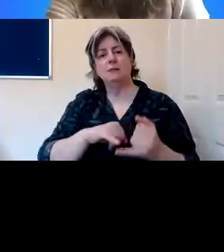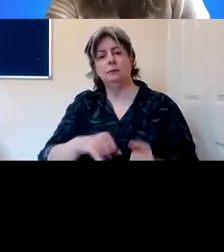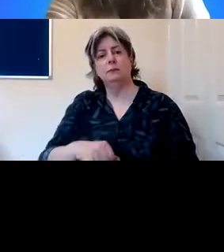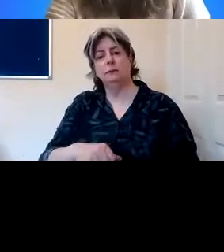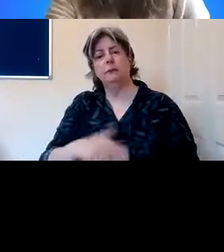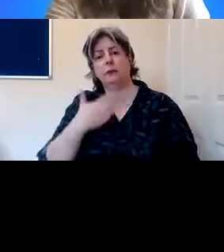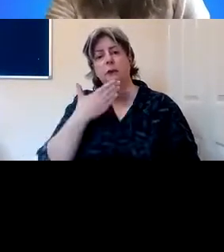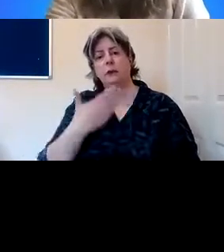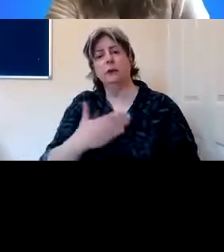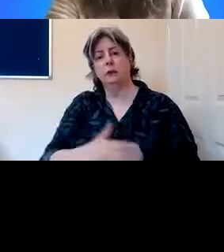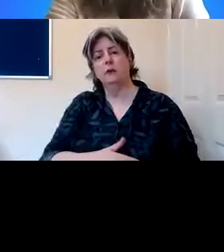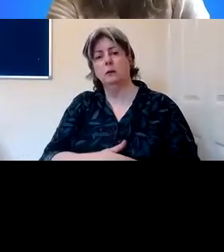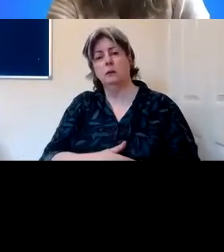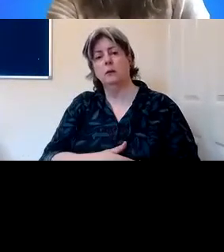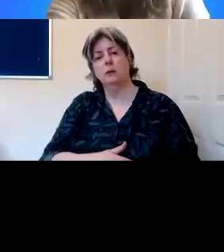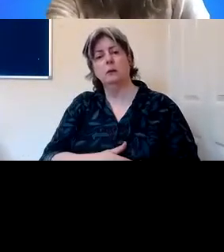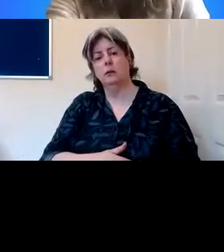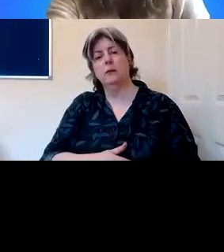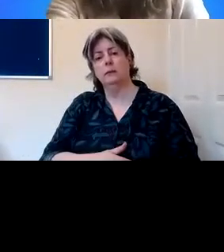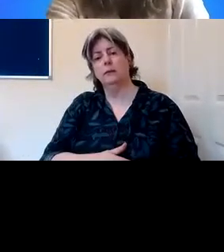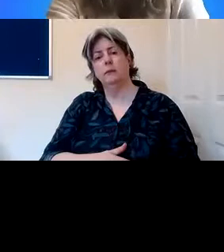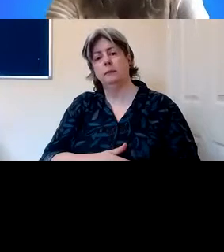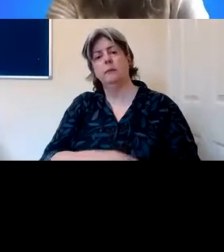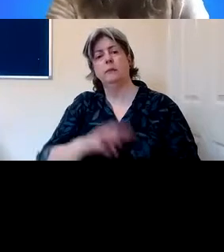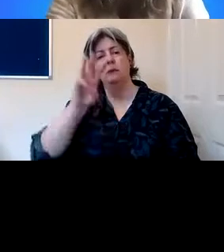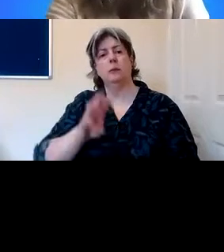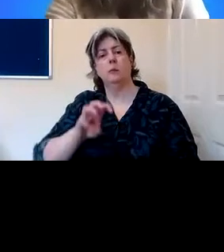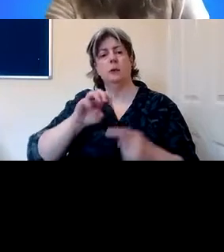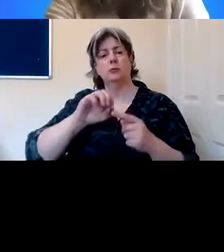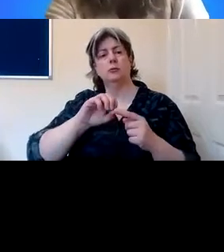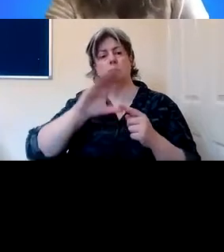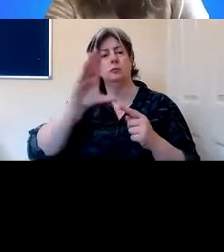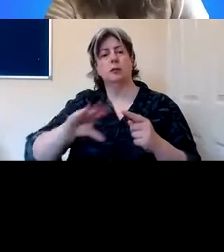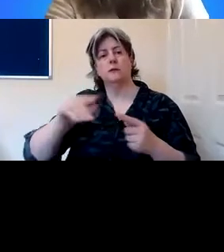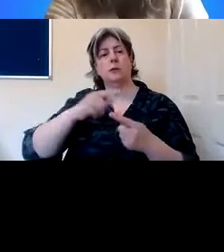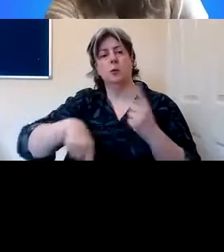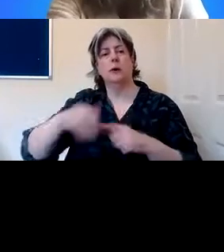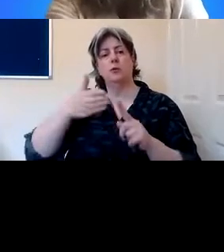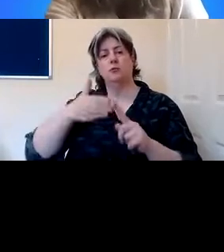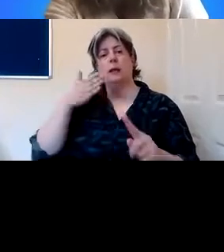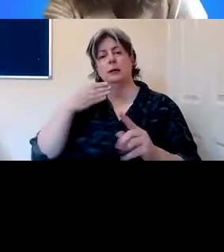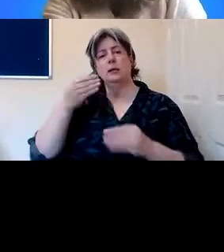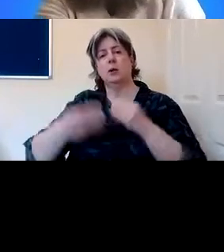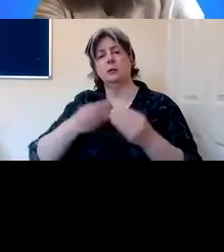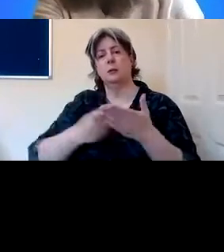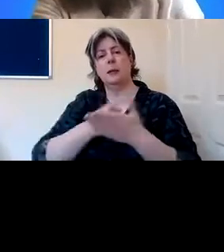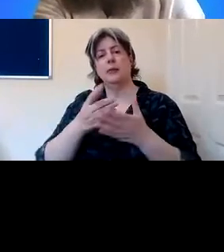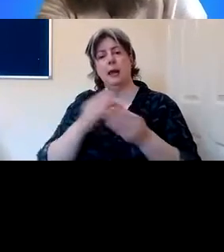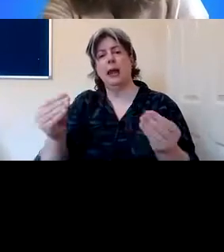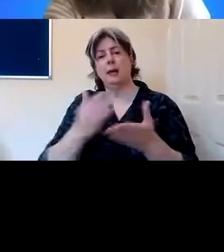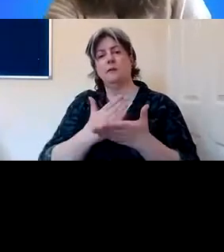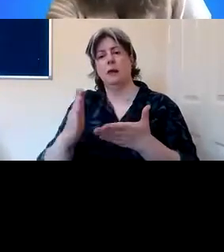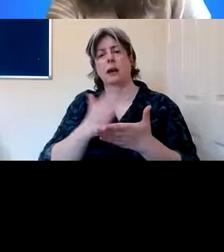Thanks. And yeah, to Welsh Conservatives, we'd recognise the arguments about the lack of clarity about the role that